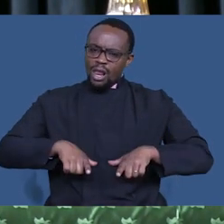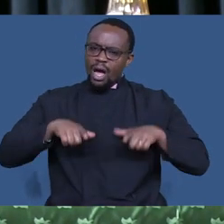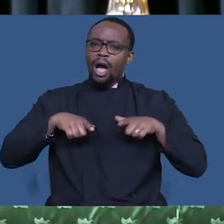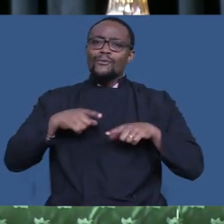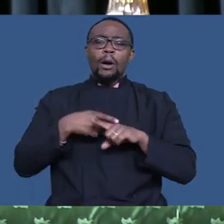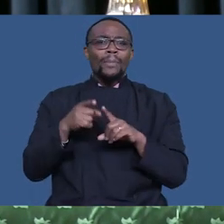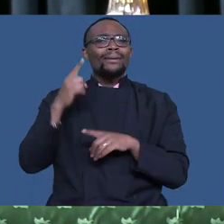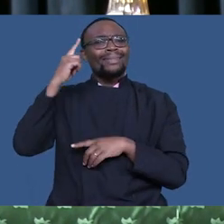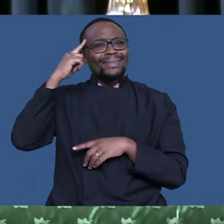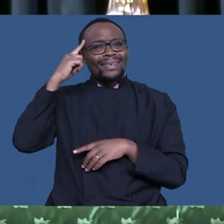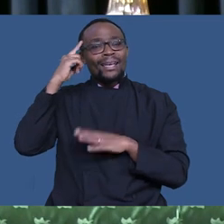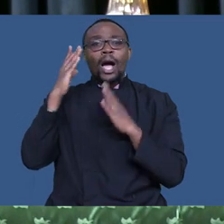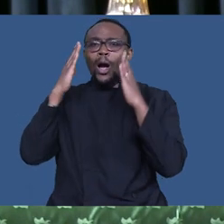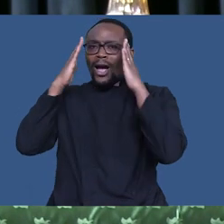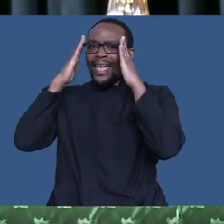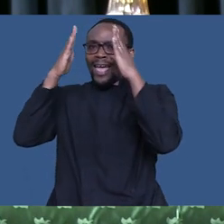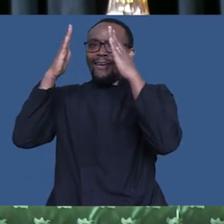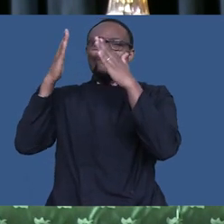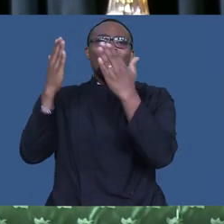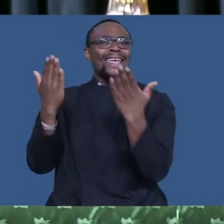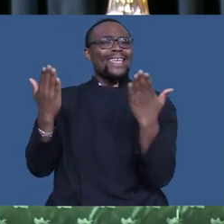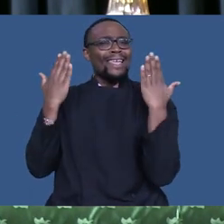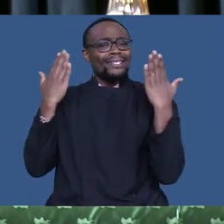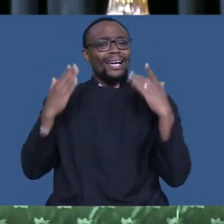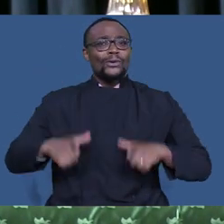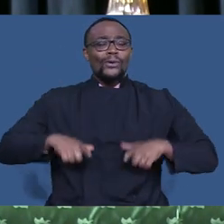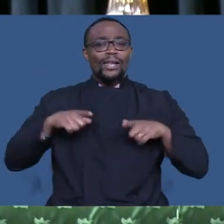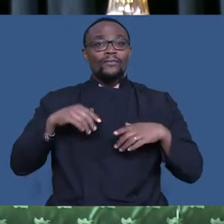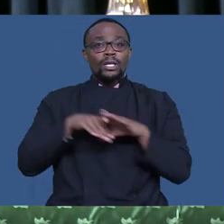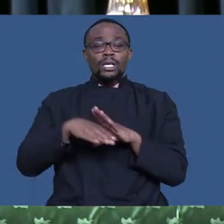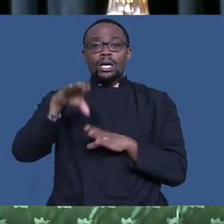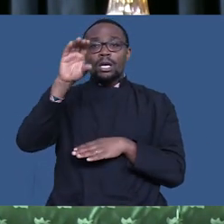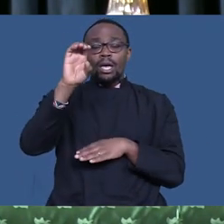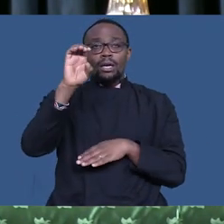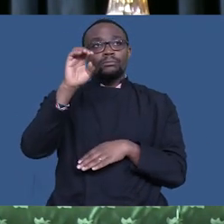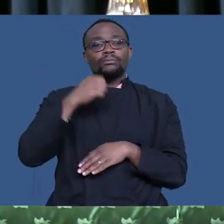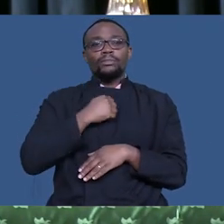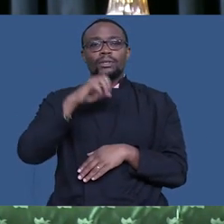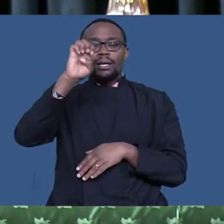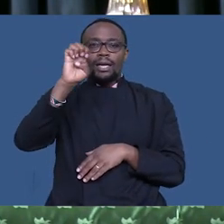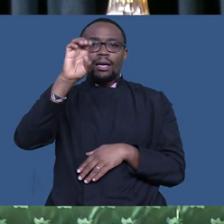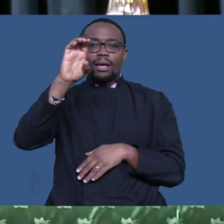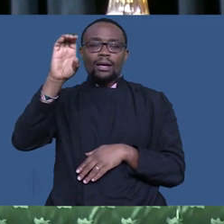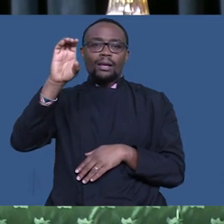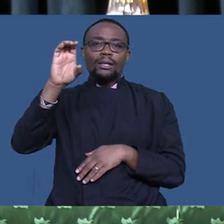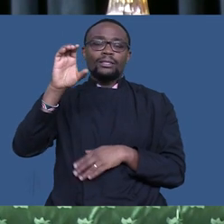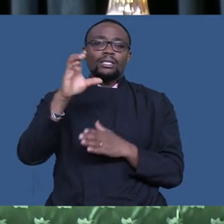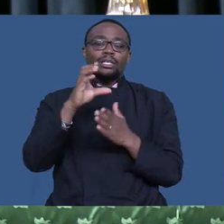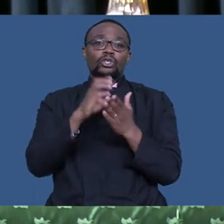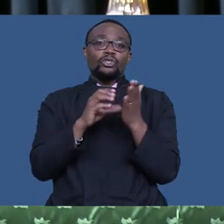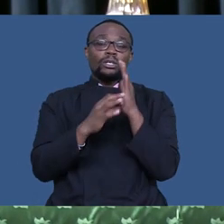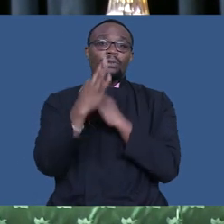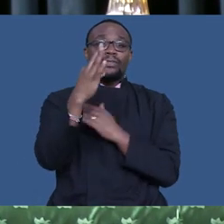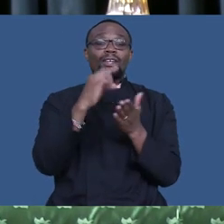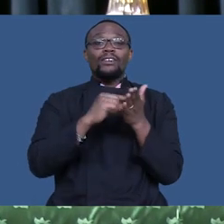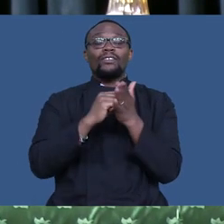eternity. The Bible says in Ecclesiastes chapter 3, verse 11b, that he has